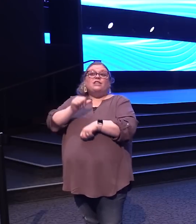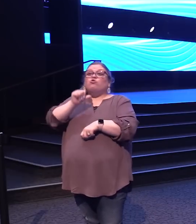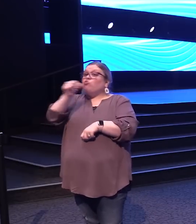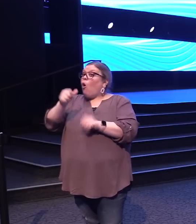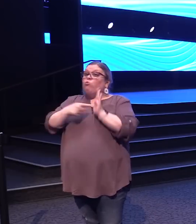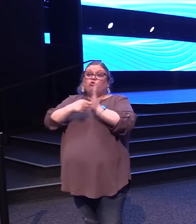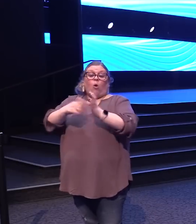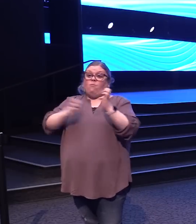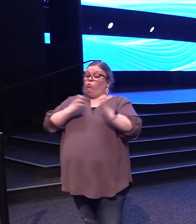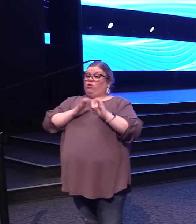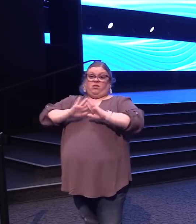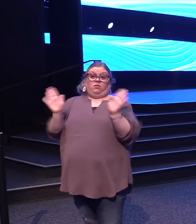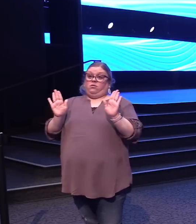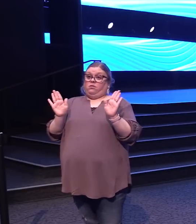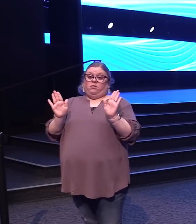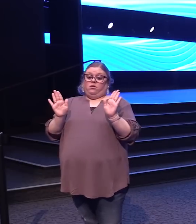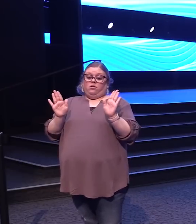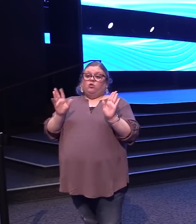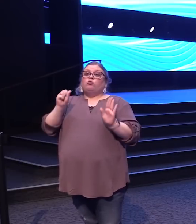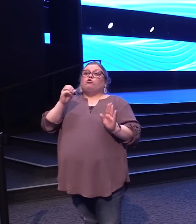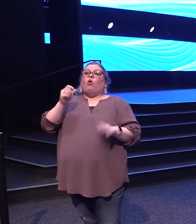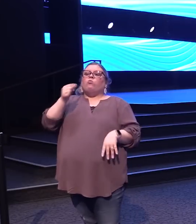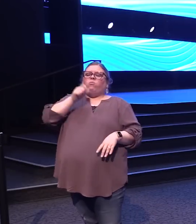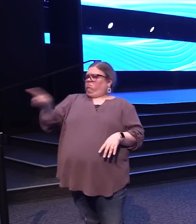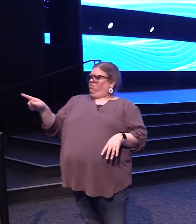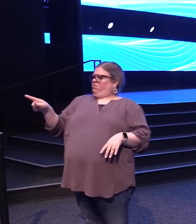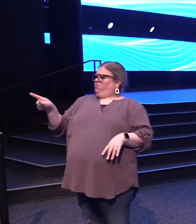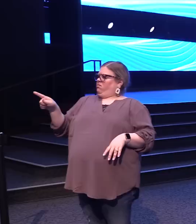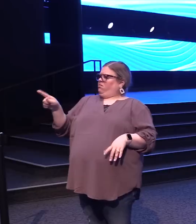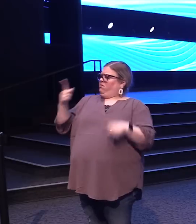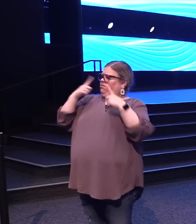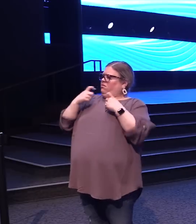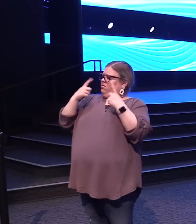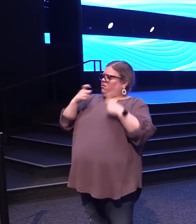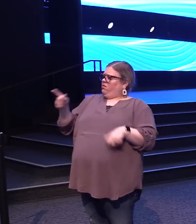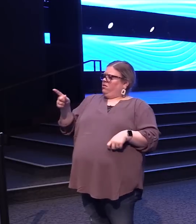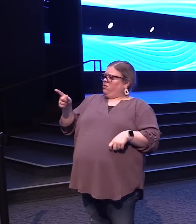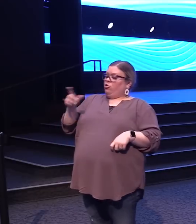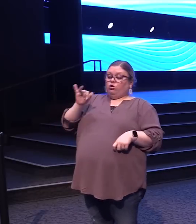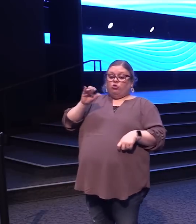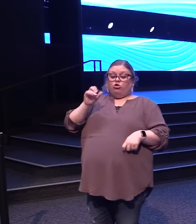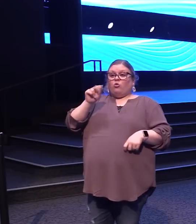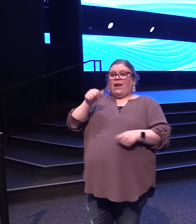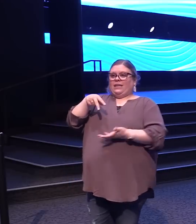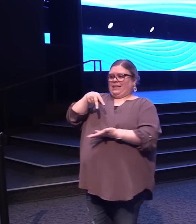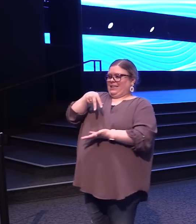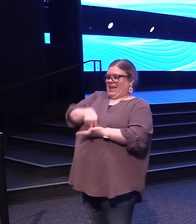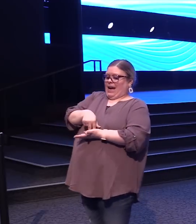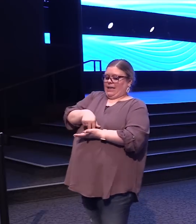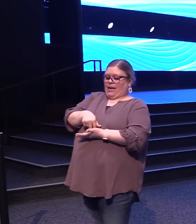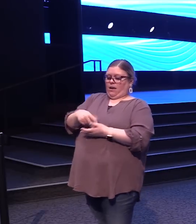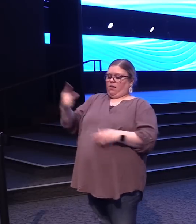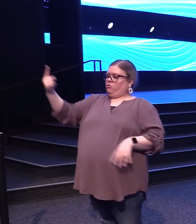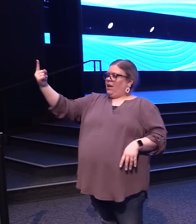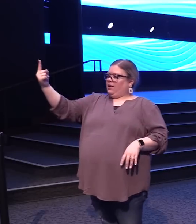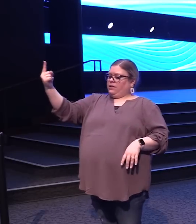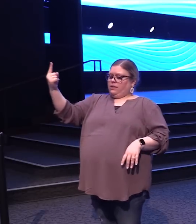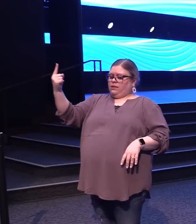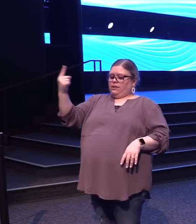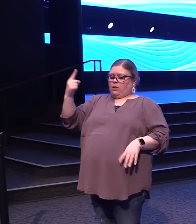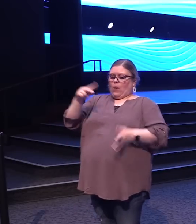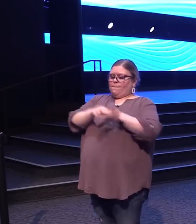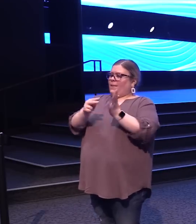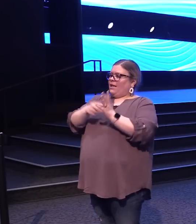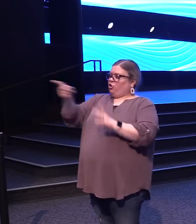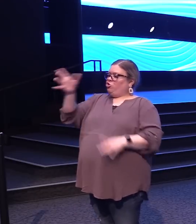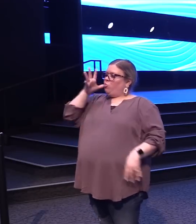So Johanna spotted this girl immediately. Now, Johanna's standing still. This girl's coming toward her, meaning this girl would